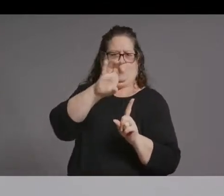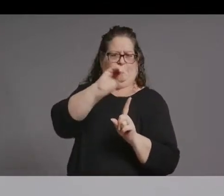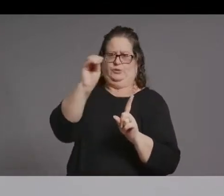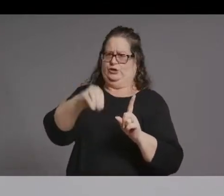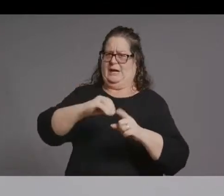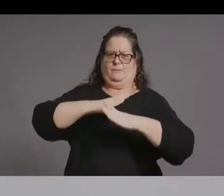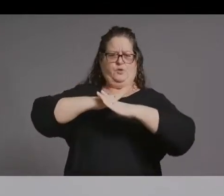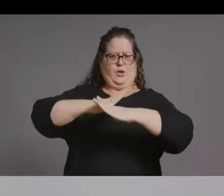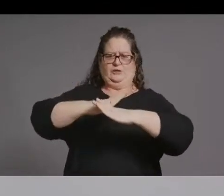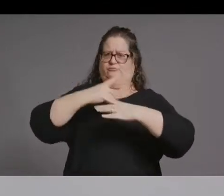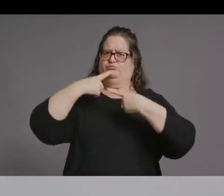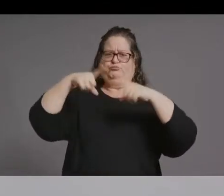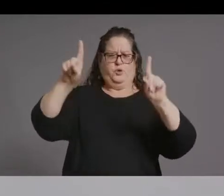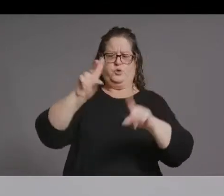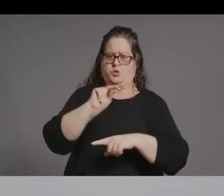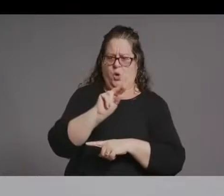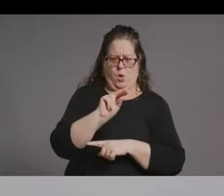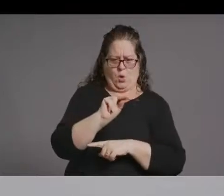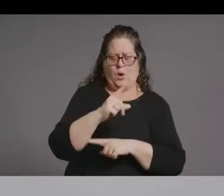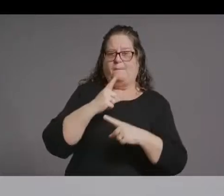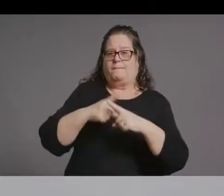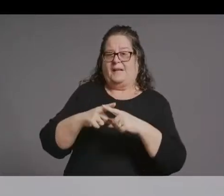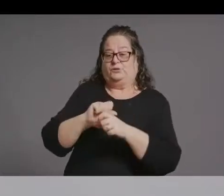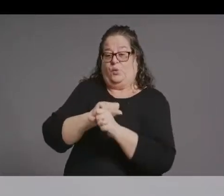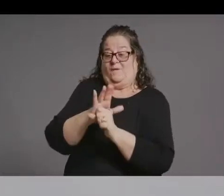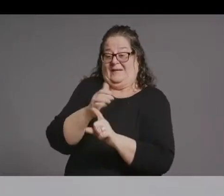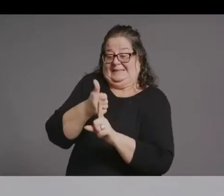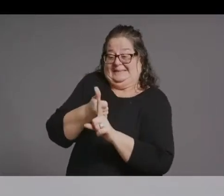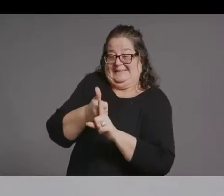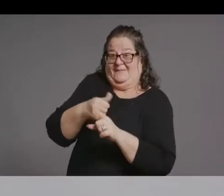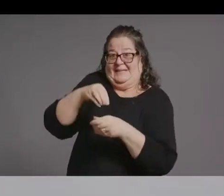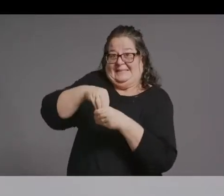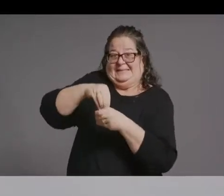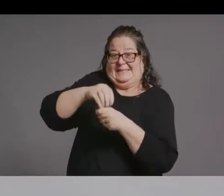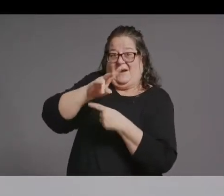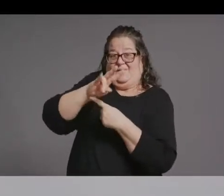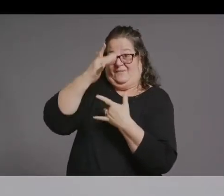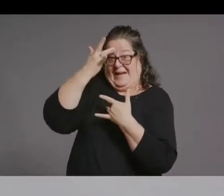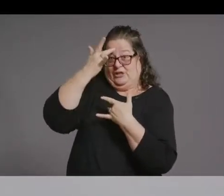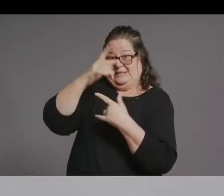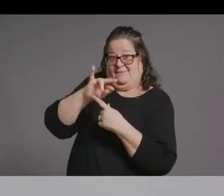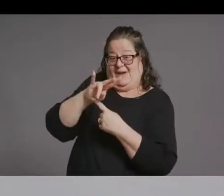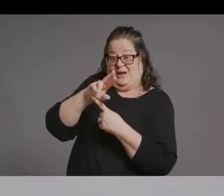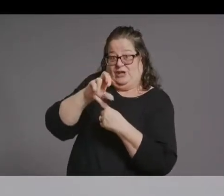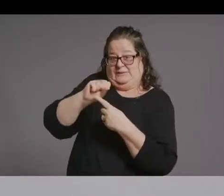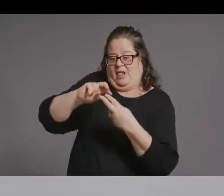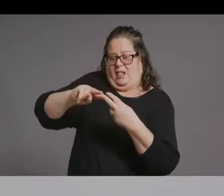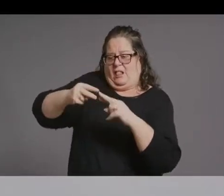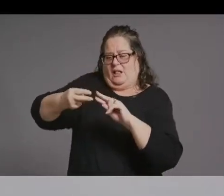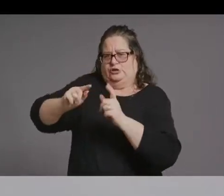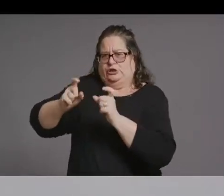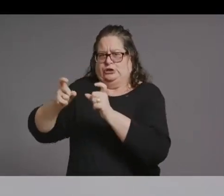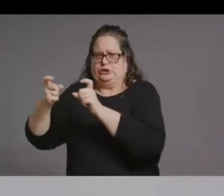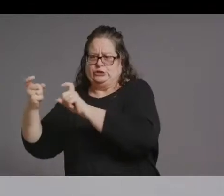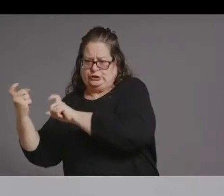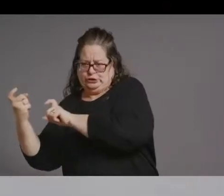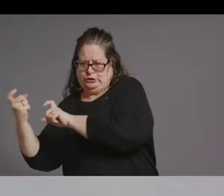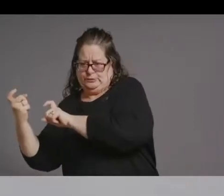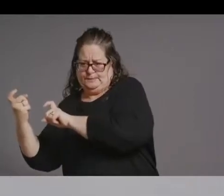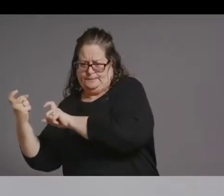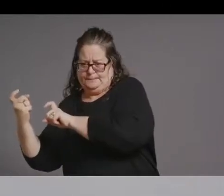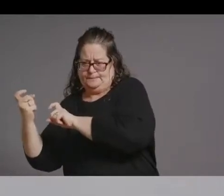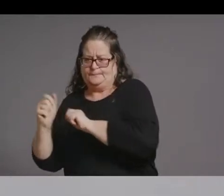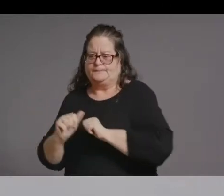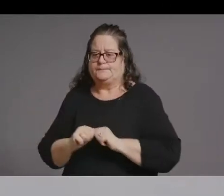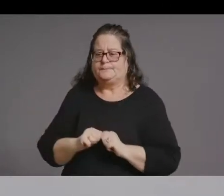lot of the vaccines. We know that no vaccine is 100%. I don't know that we're seeing one variant come out more